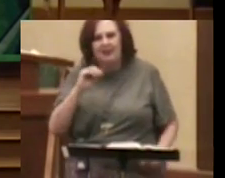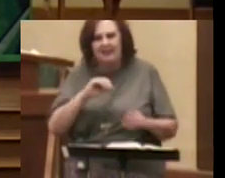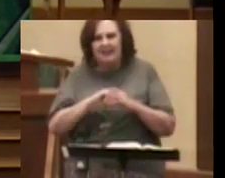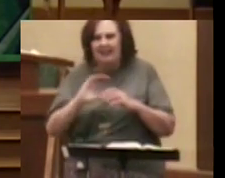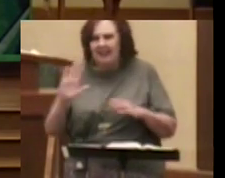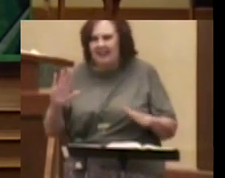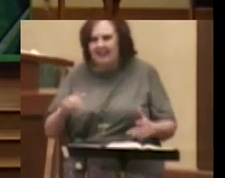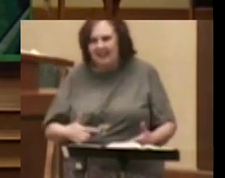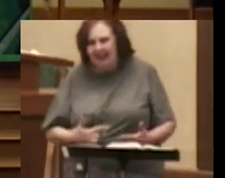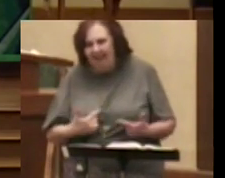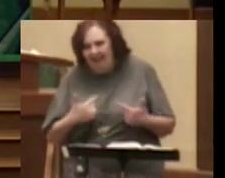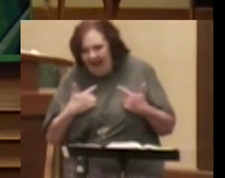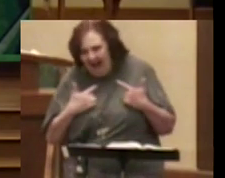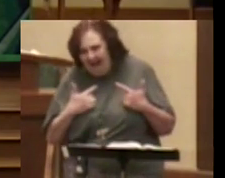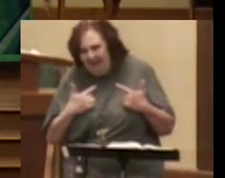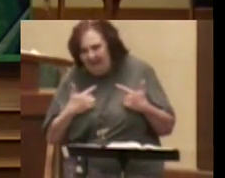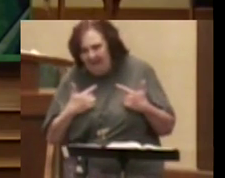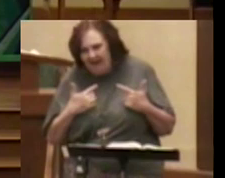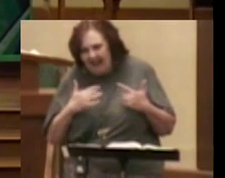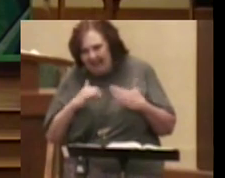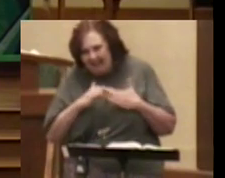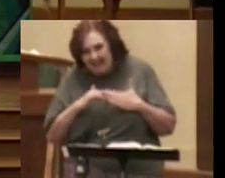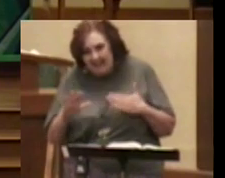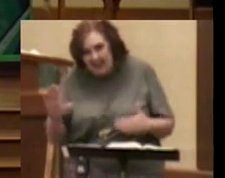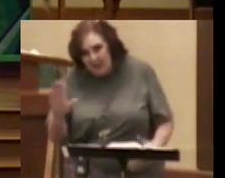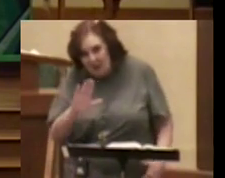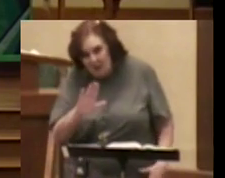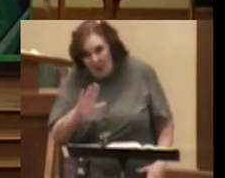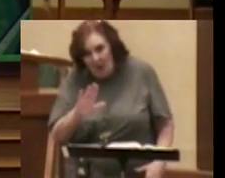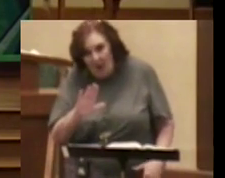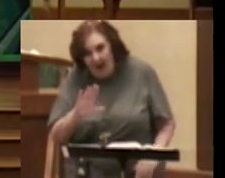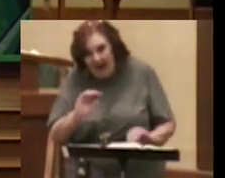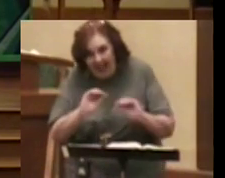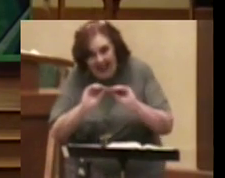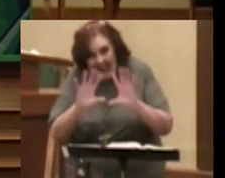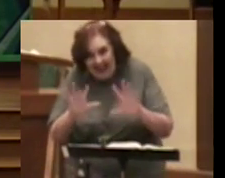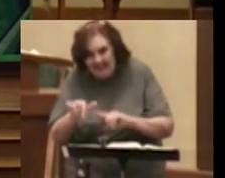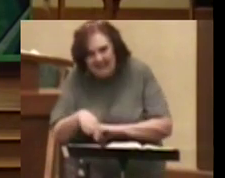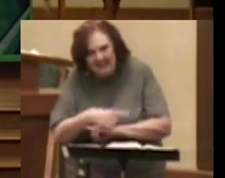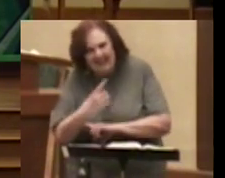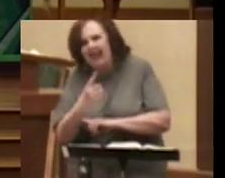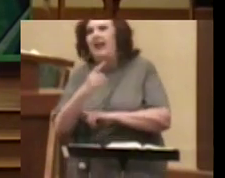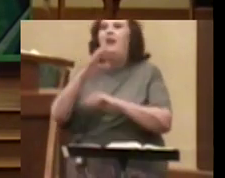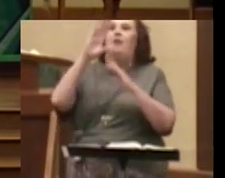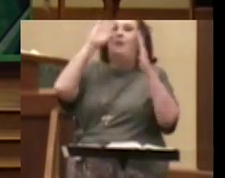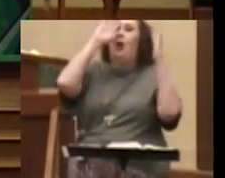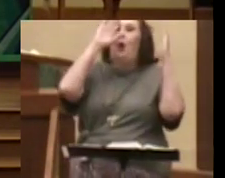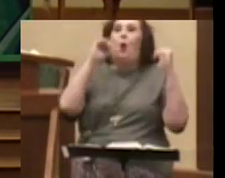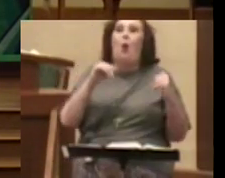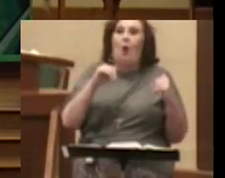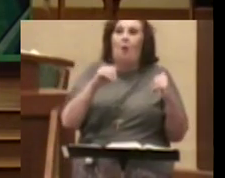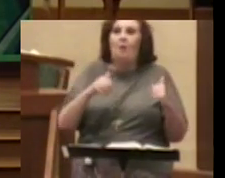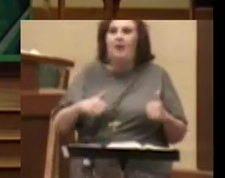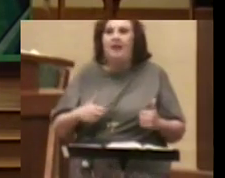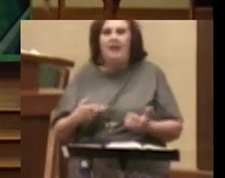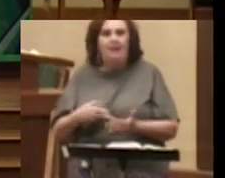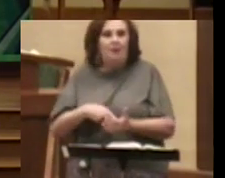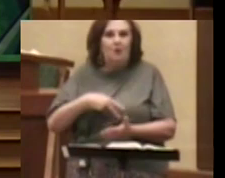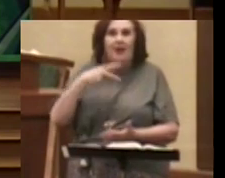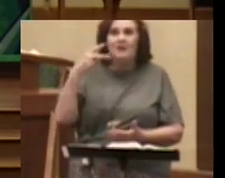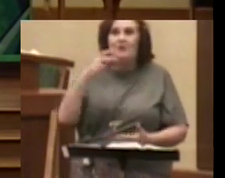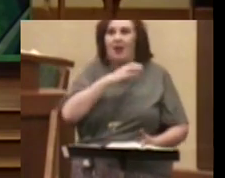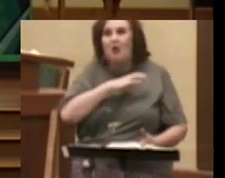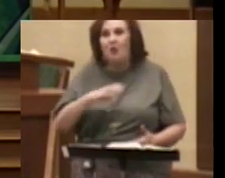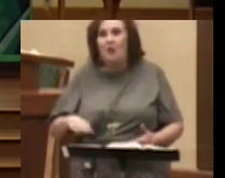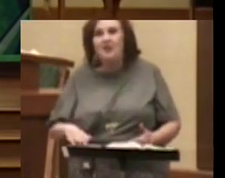life. This is your light this day, this hope in the resurrected Christ, who is your